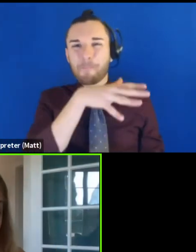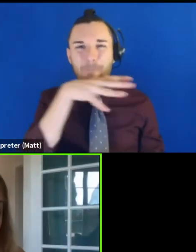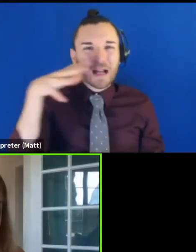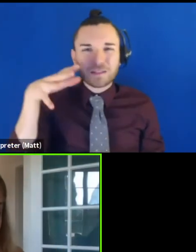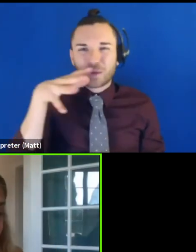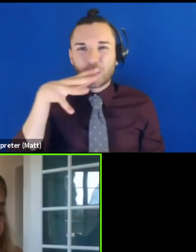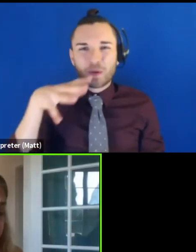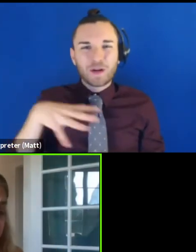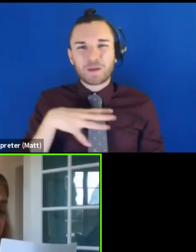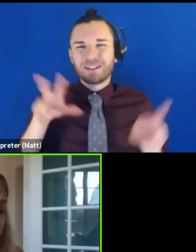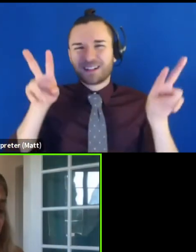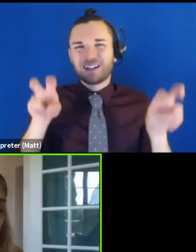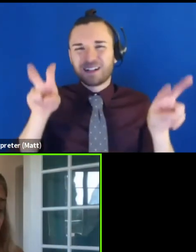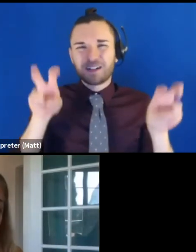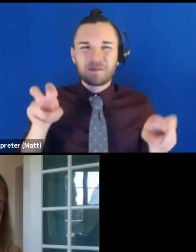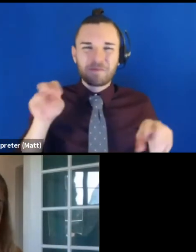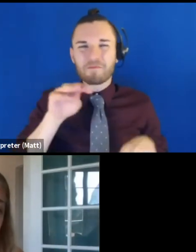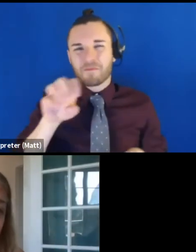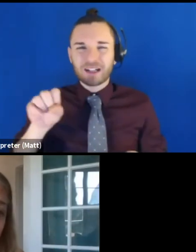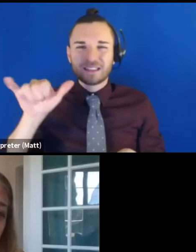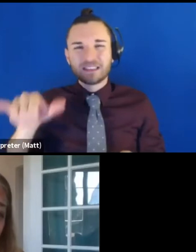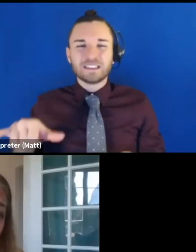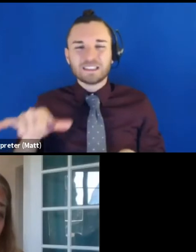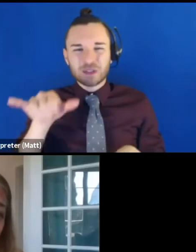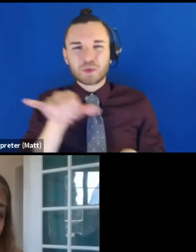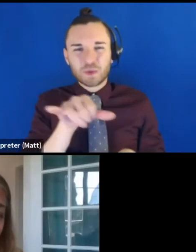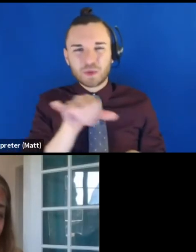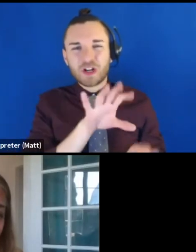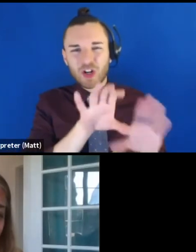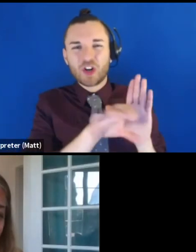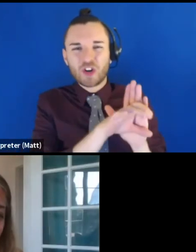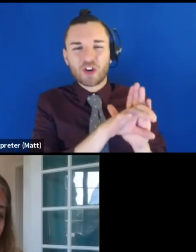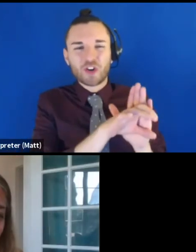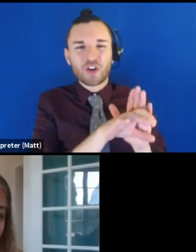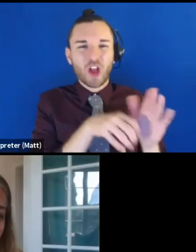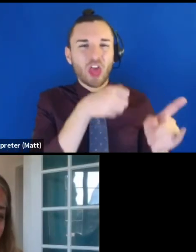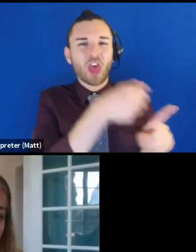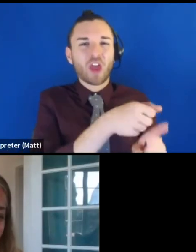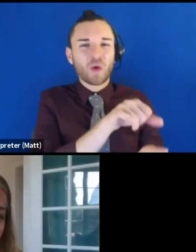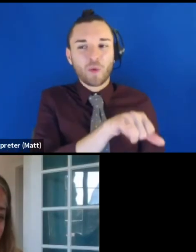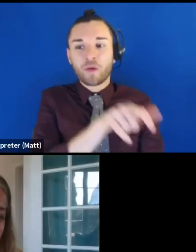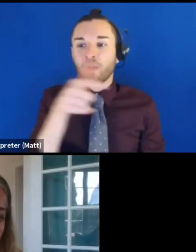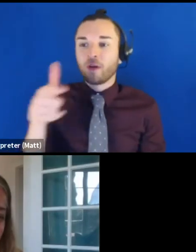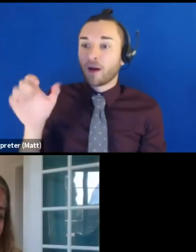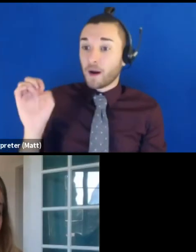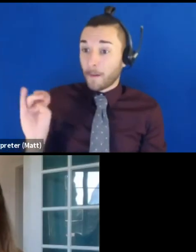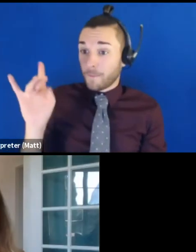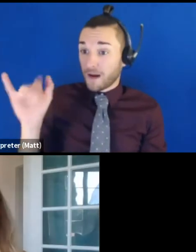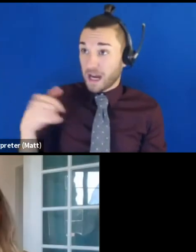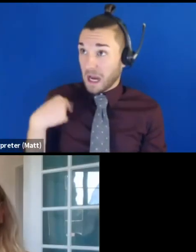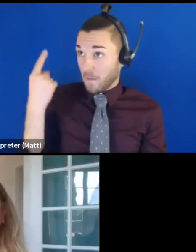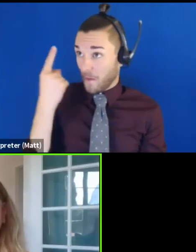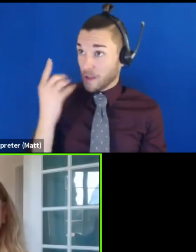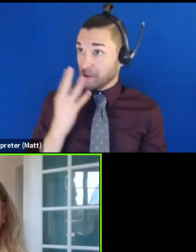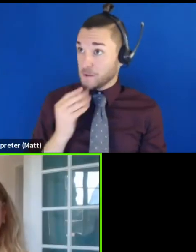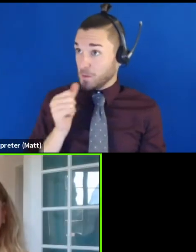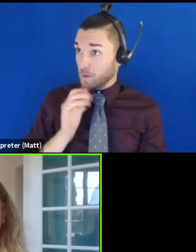characters. One of the things that's so great, I don't know whether are Jewish women intrinsically unruly?